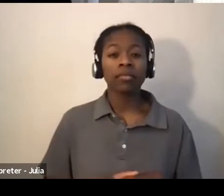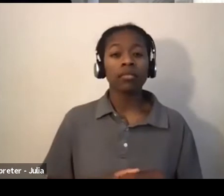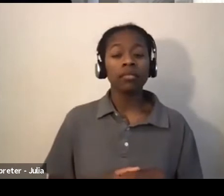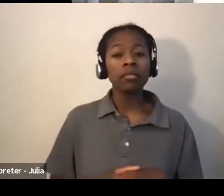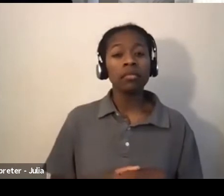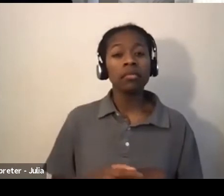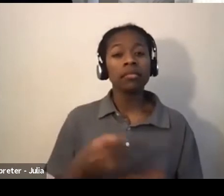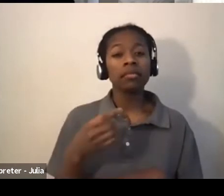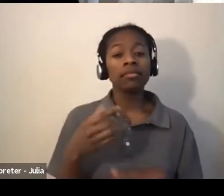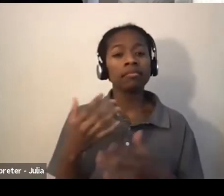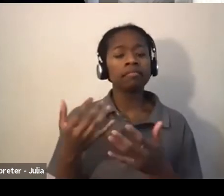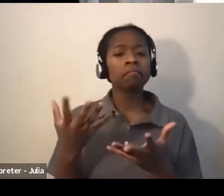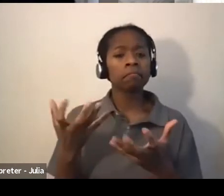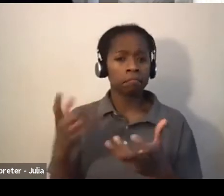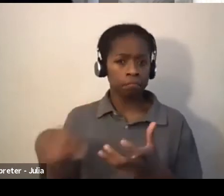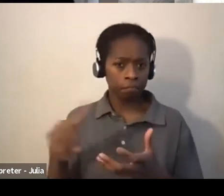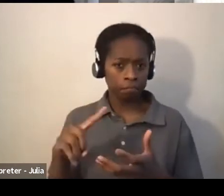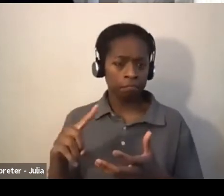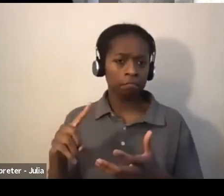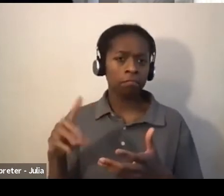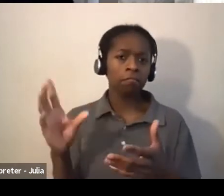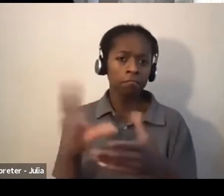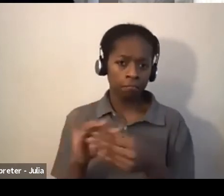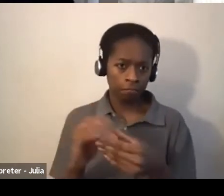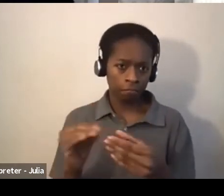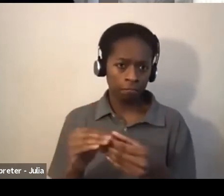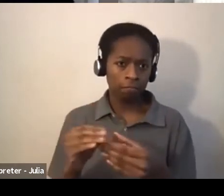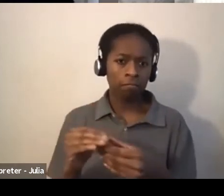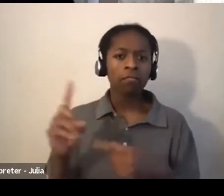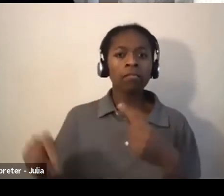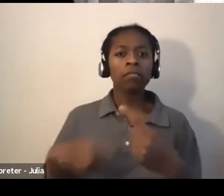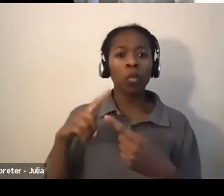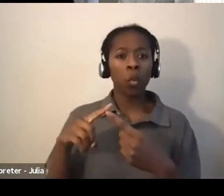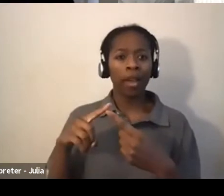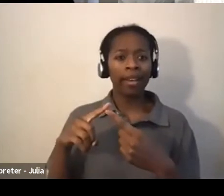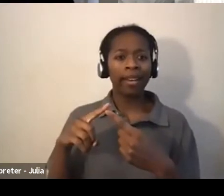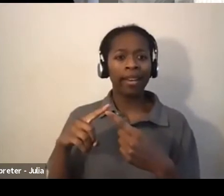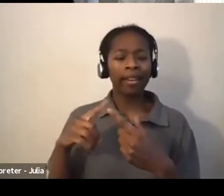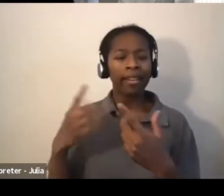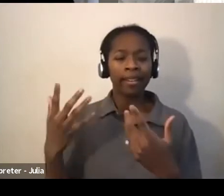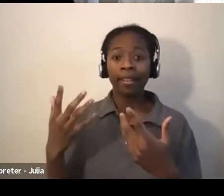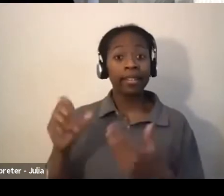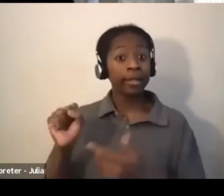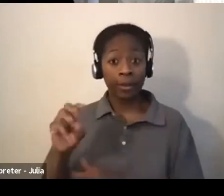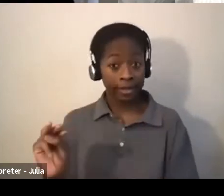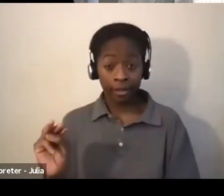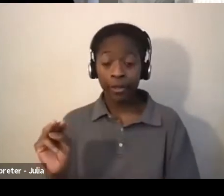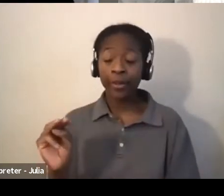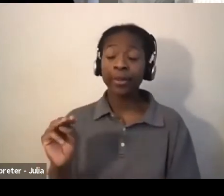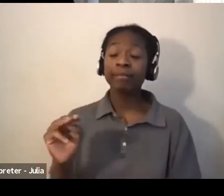a time when the impact of that, whether it was on social media